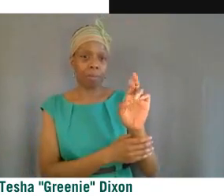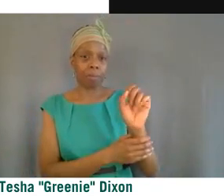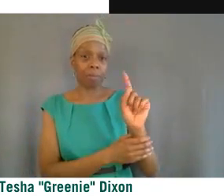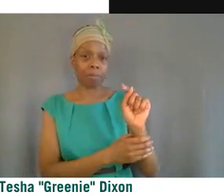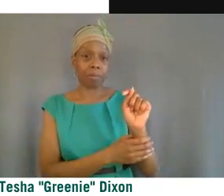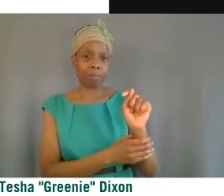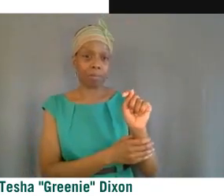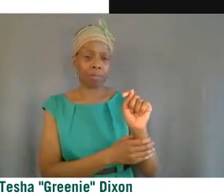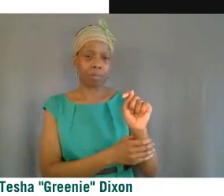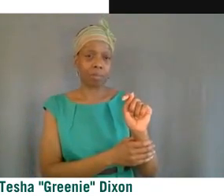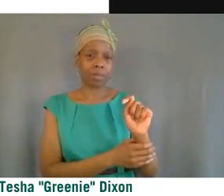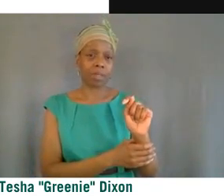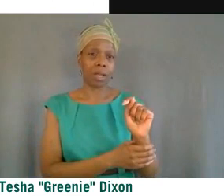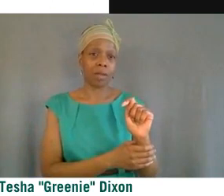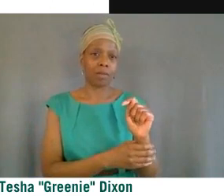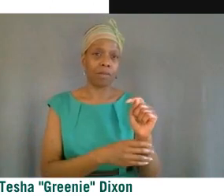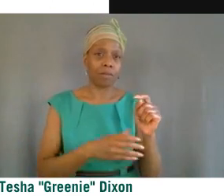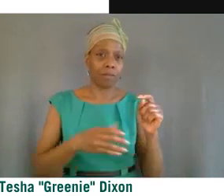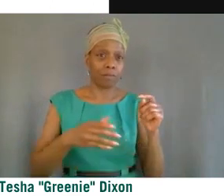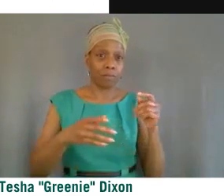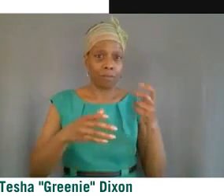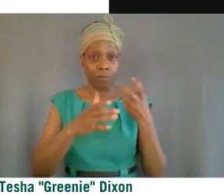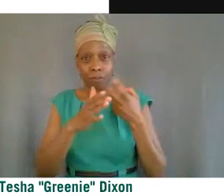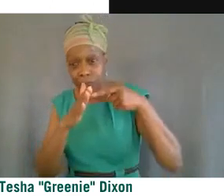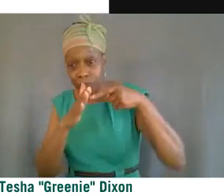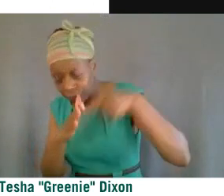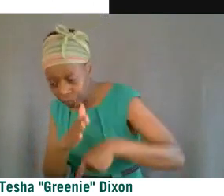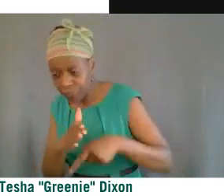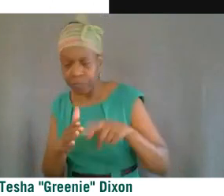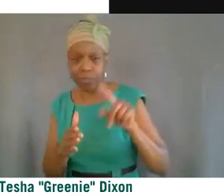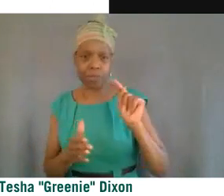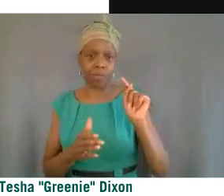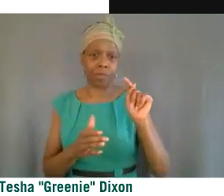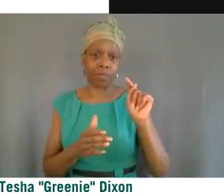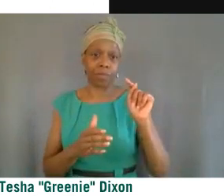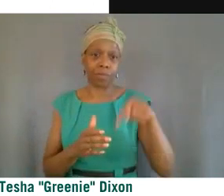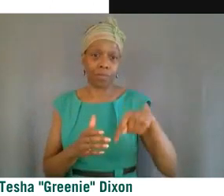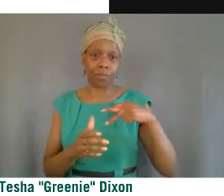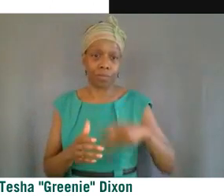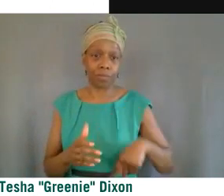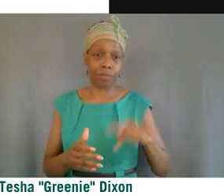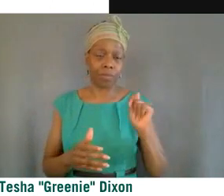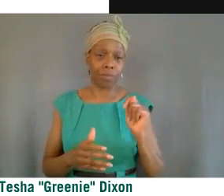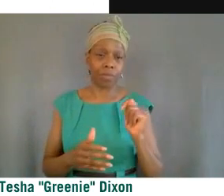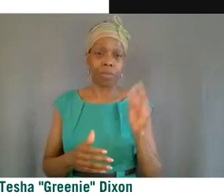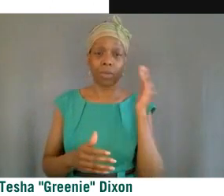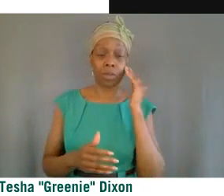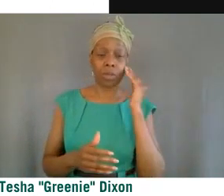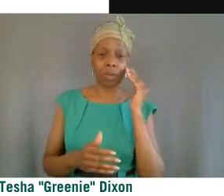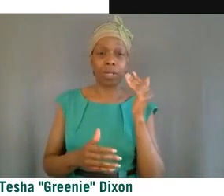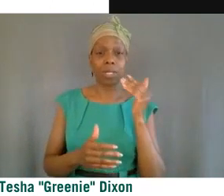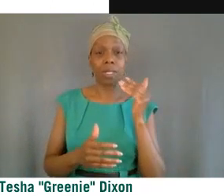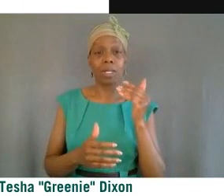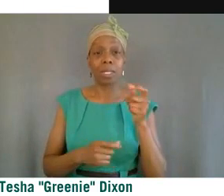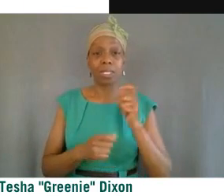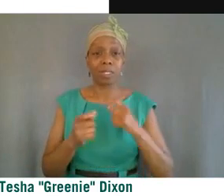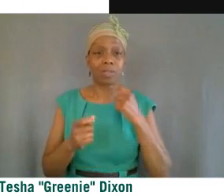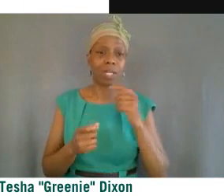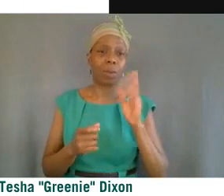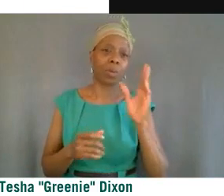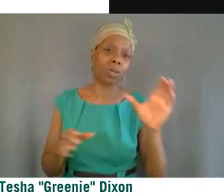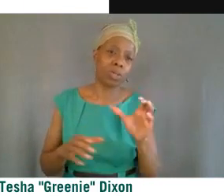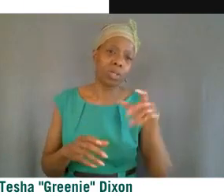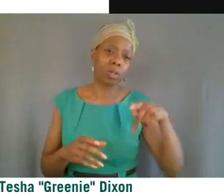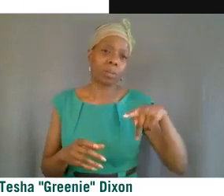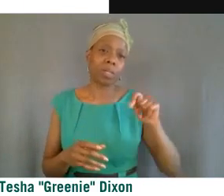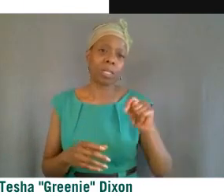intensive physical therapy. So rather than sort of almost like being in a rut of, okay, well, we'll do, PT once a week, OT once a week, and we'll just